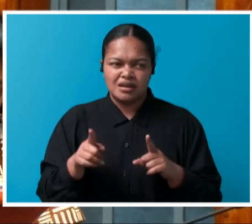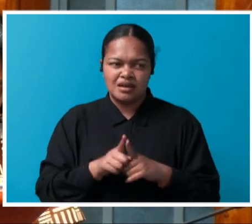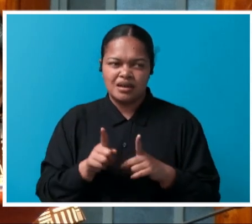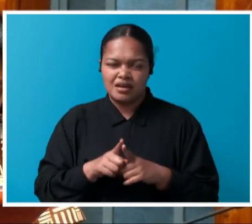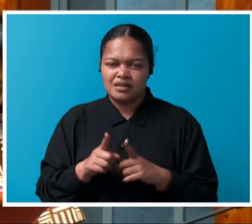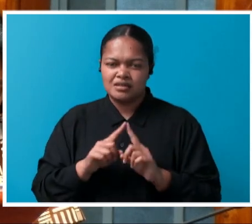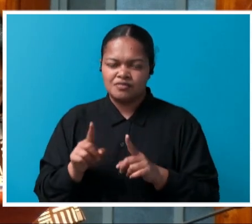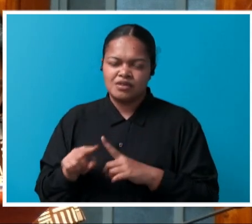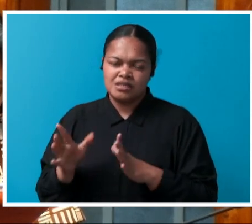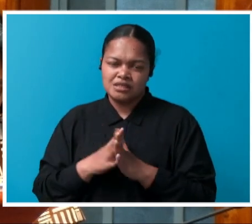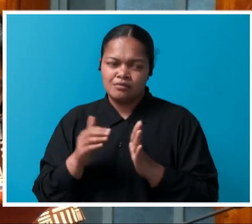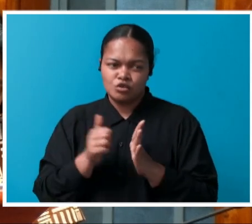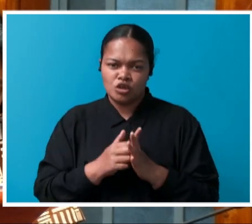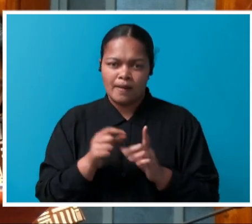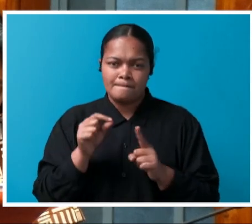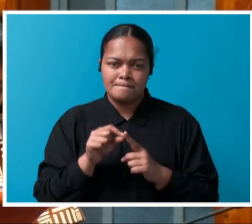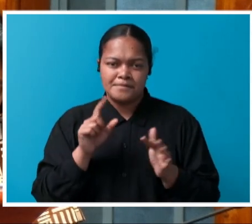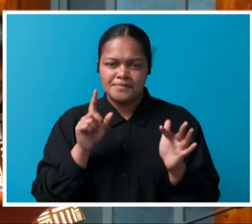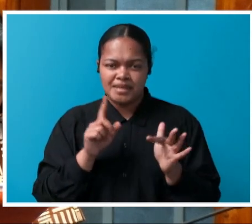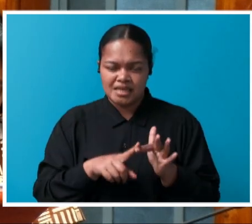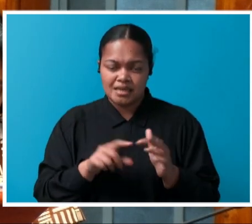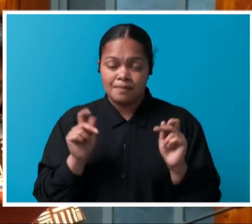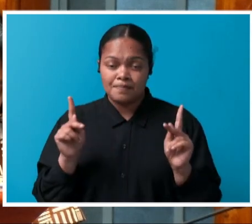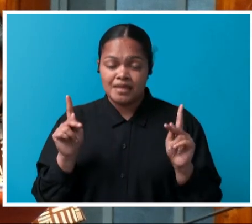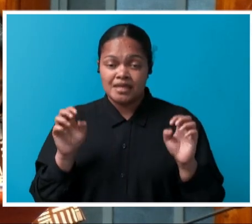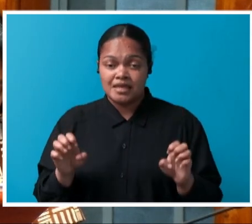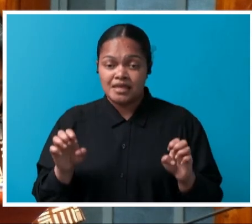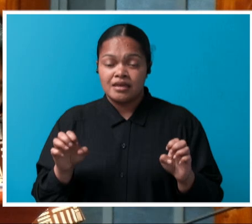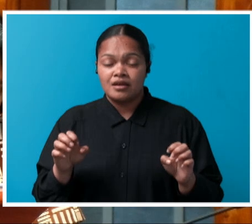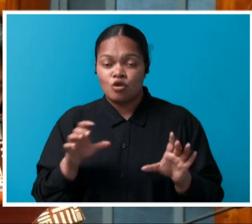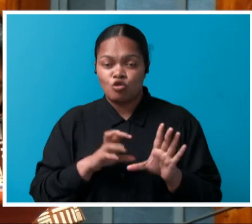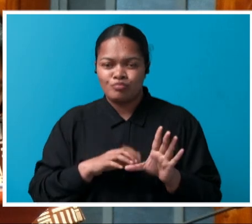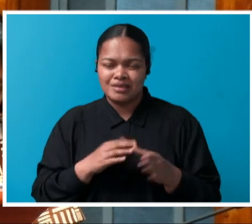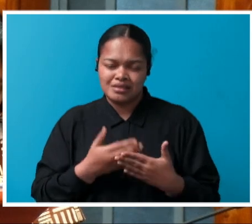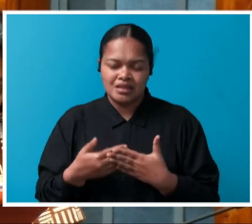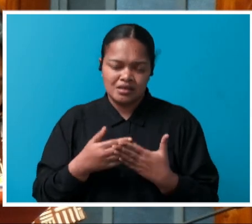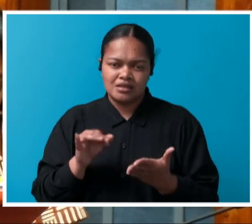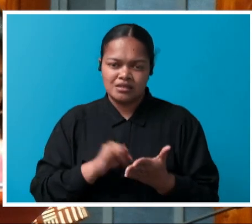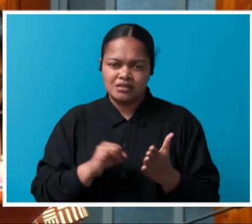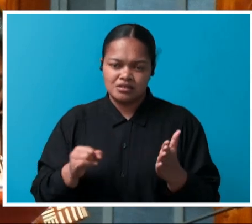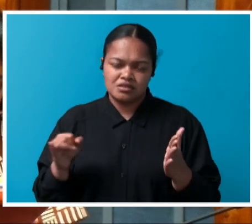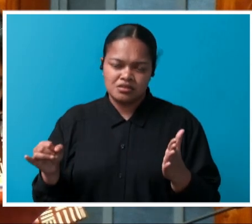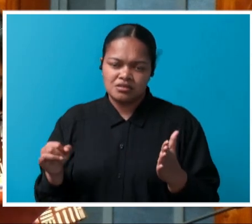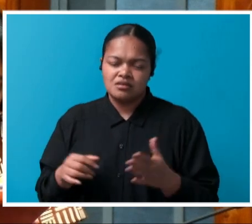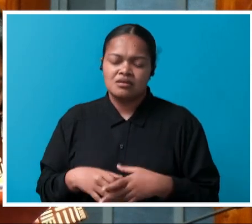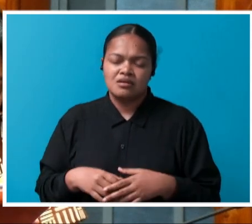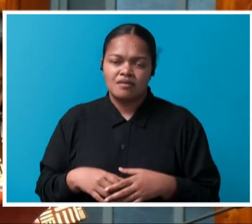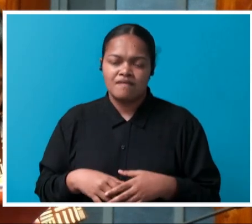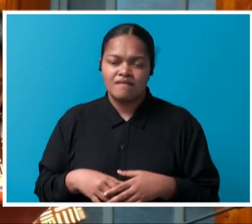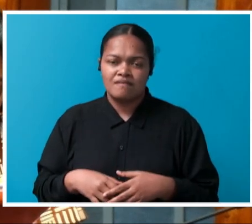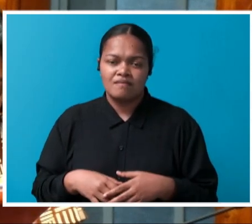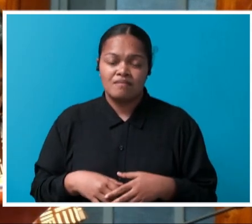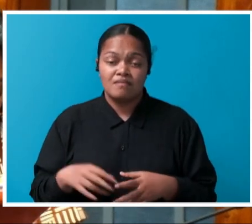subjects, PMEC, computer studies, industrial arts, and the list goes on. Mr.